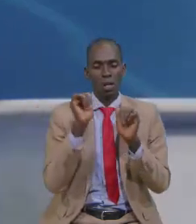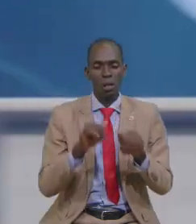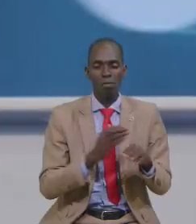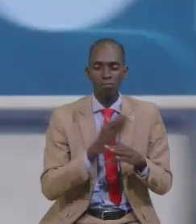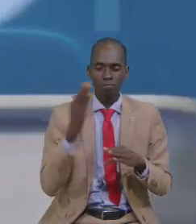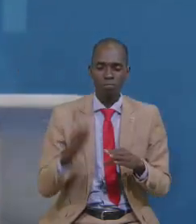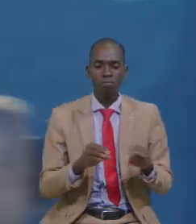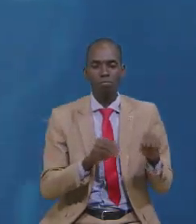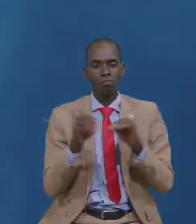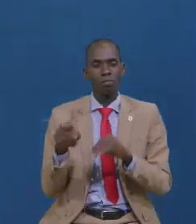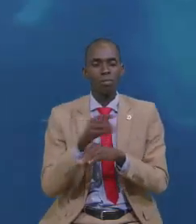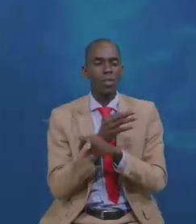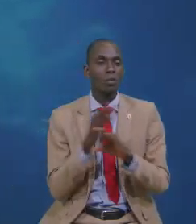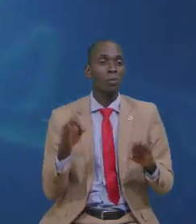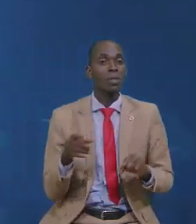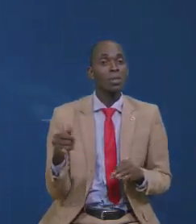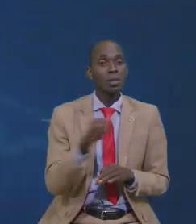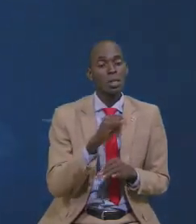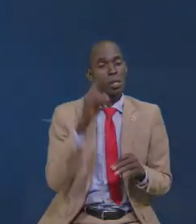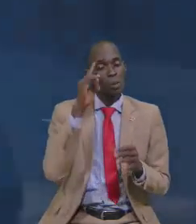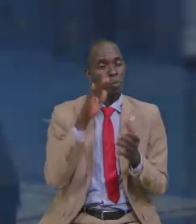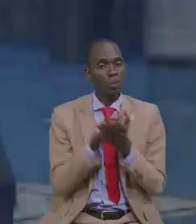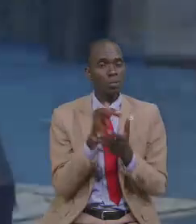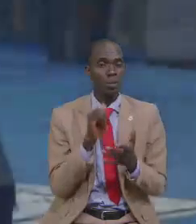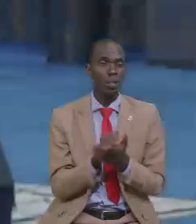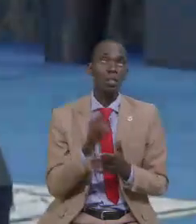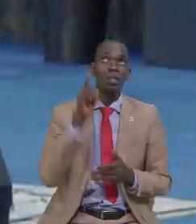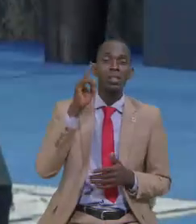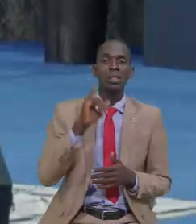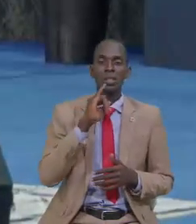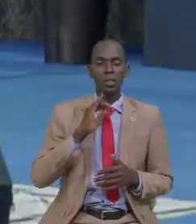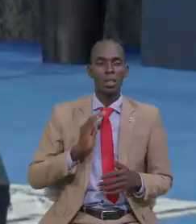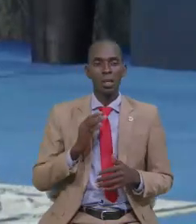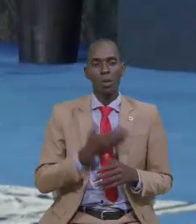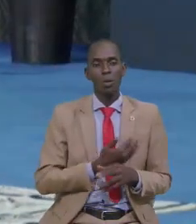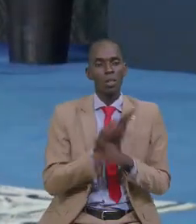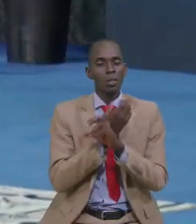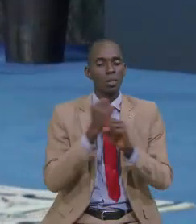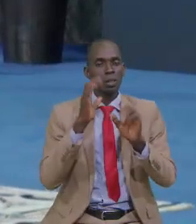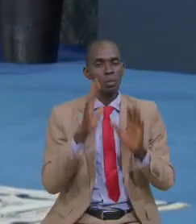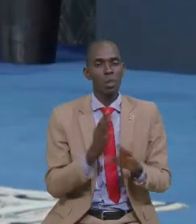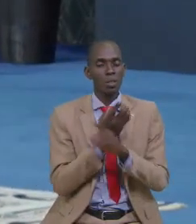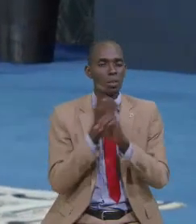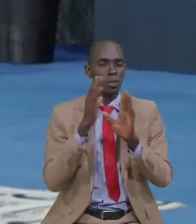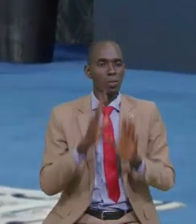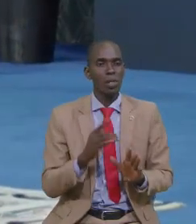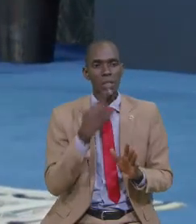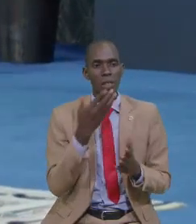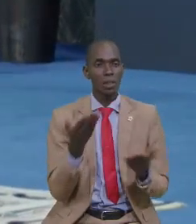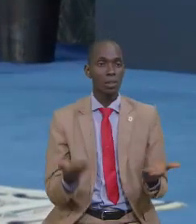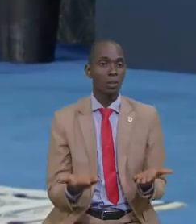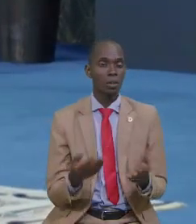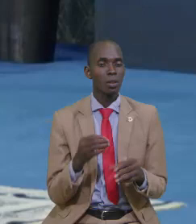that he is our deliverer, is our Redeemer. It said, these signs shall follow